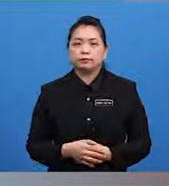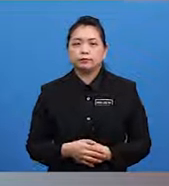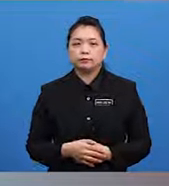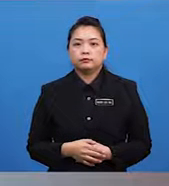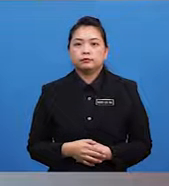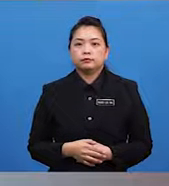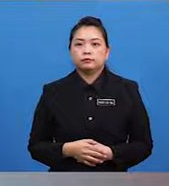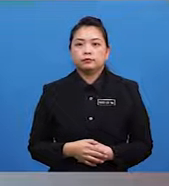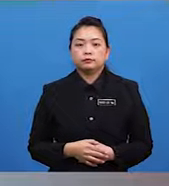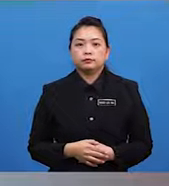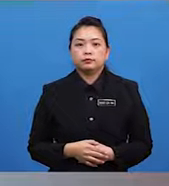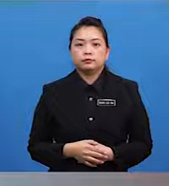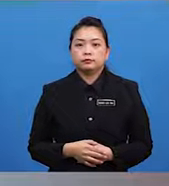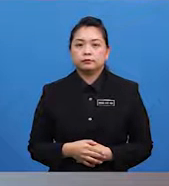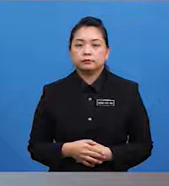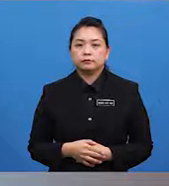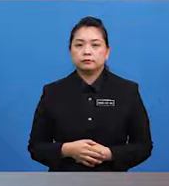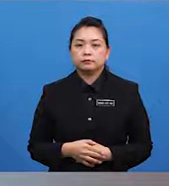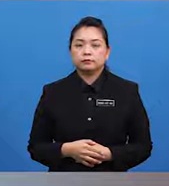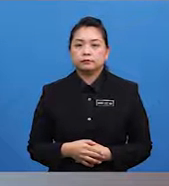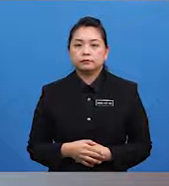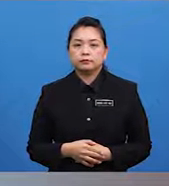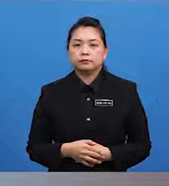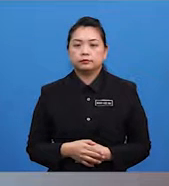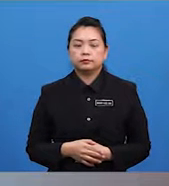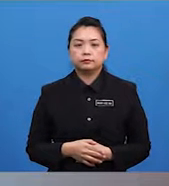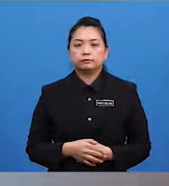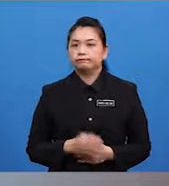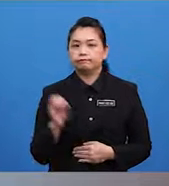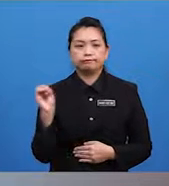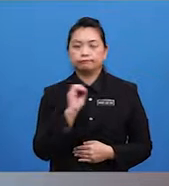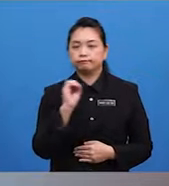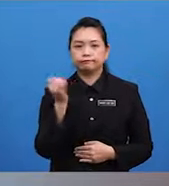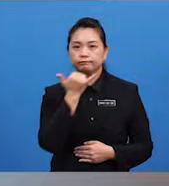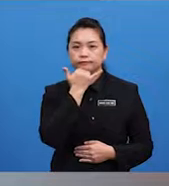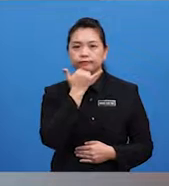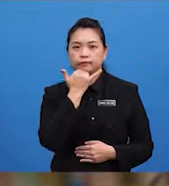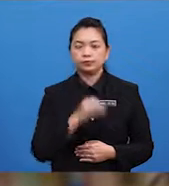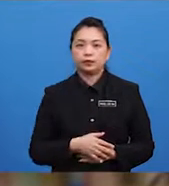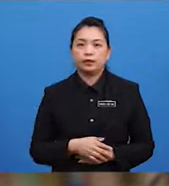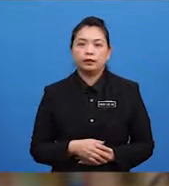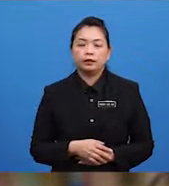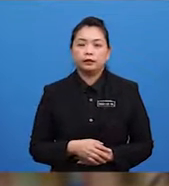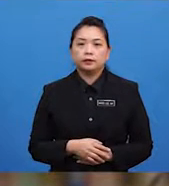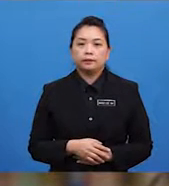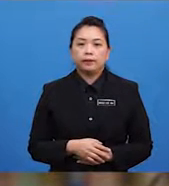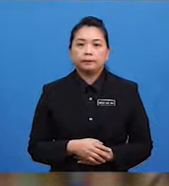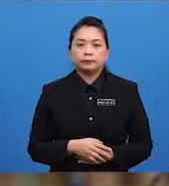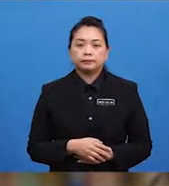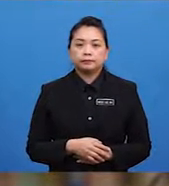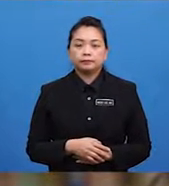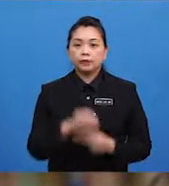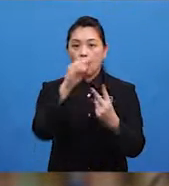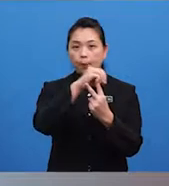import. Therefore, we will not accept option B either. Option